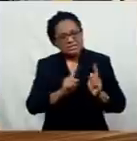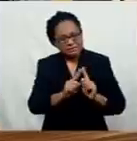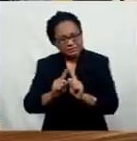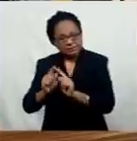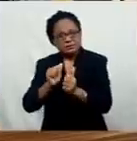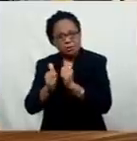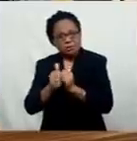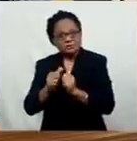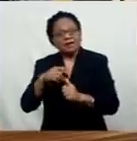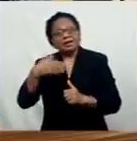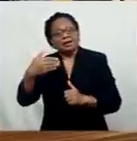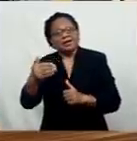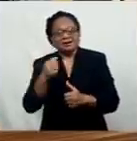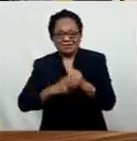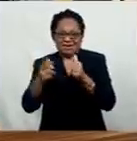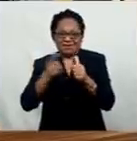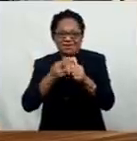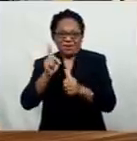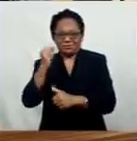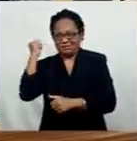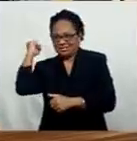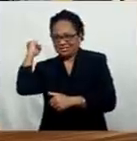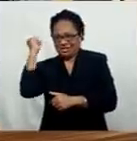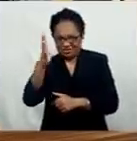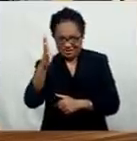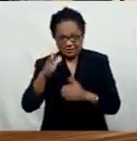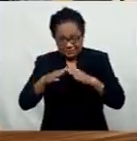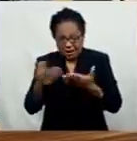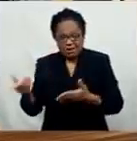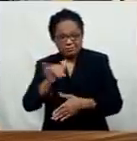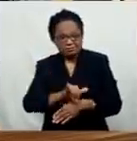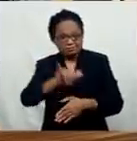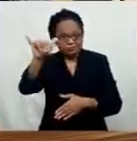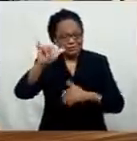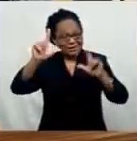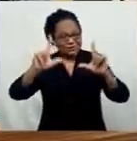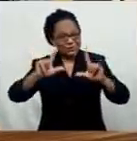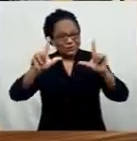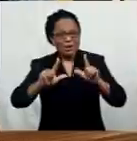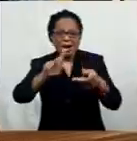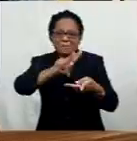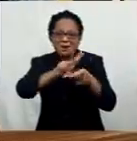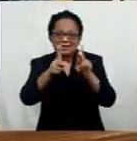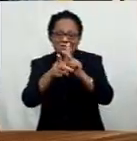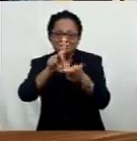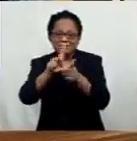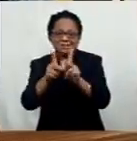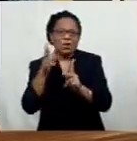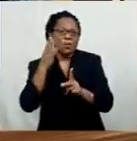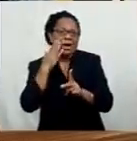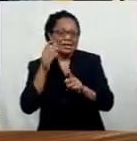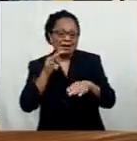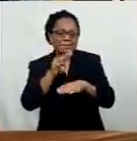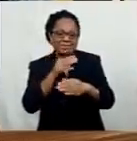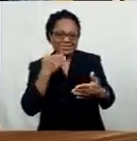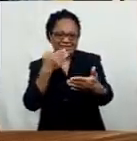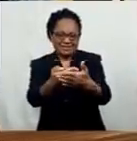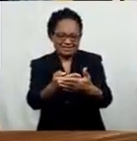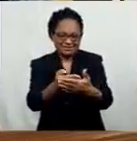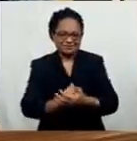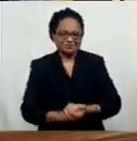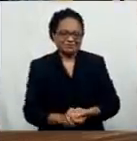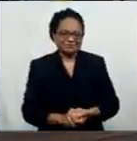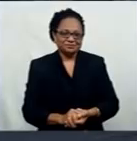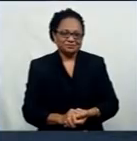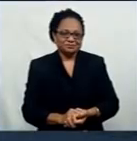with javelin. Now Matea is on his way to represent Fiji at the Tokyo Paralympic Games at the end of the month. Karlaini Tavi with this